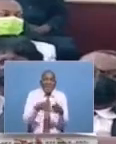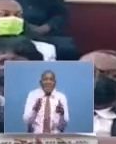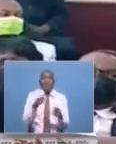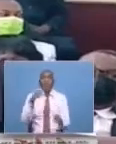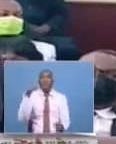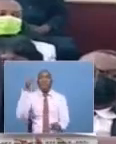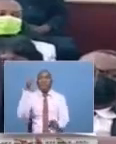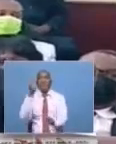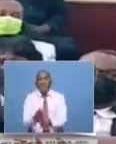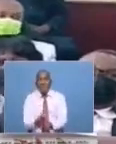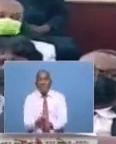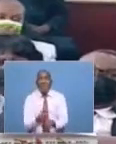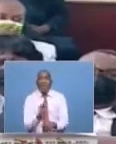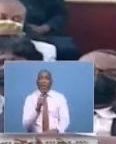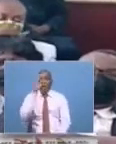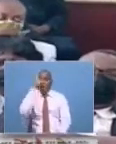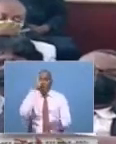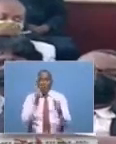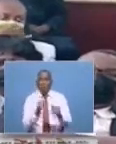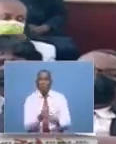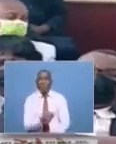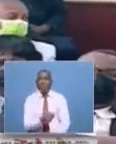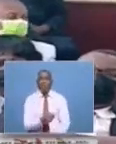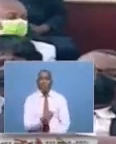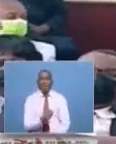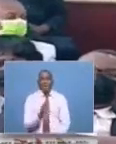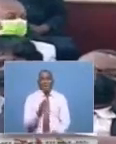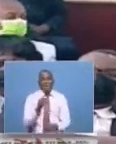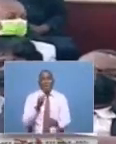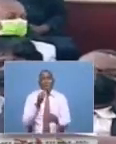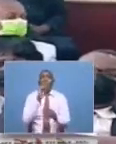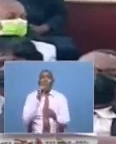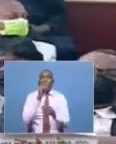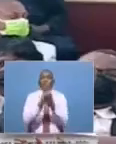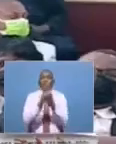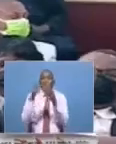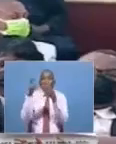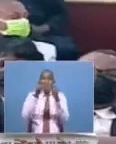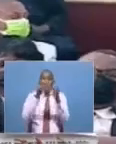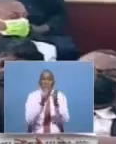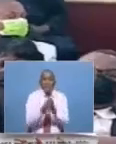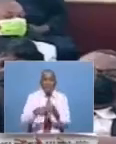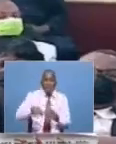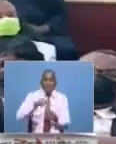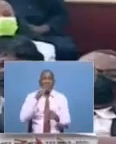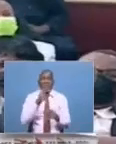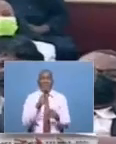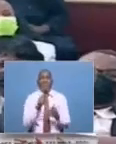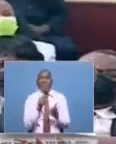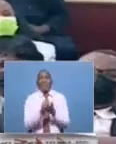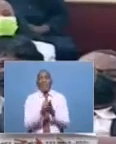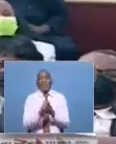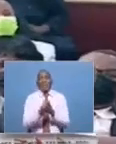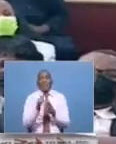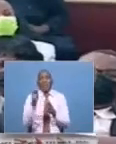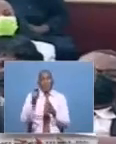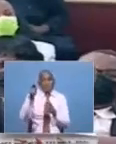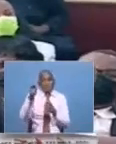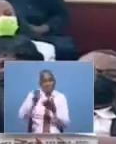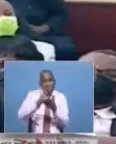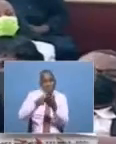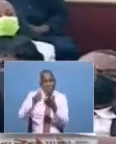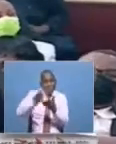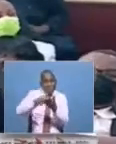lords, in those circumstances that were then described in the passage that your lordships have underlined,